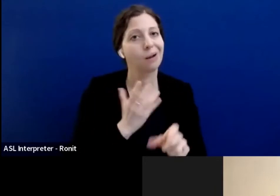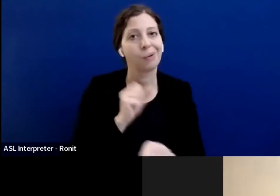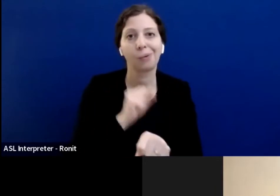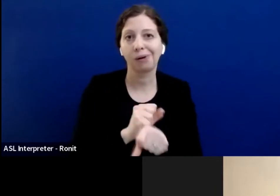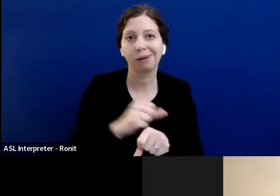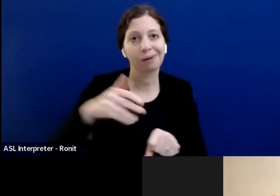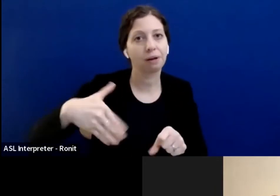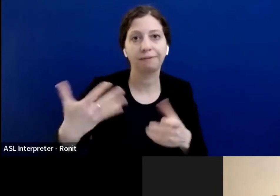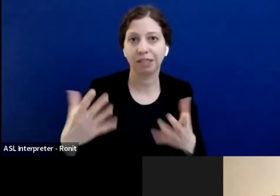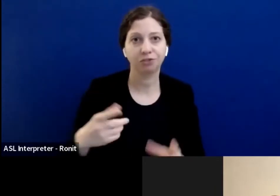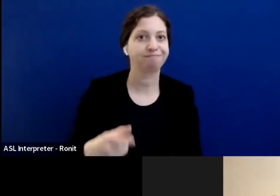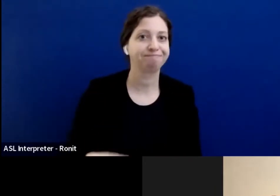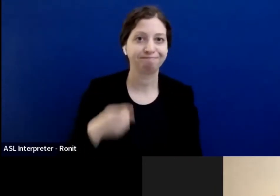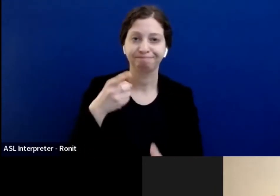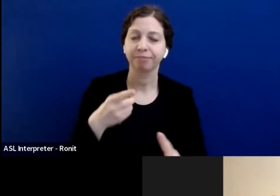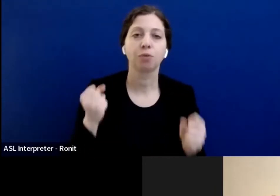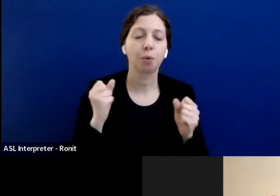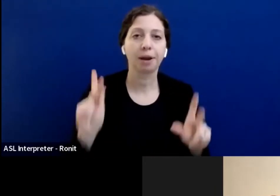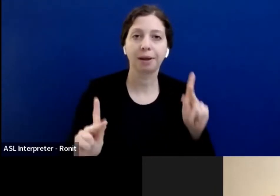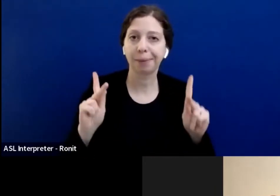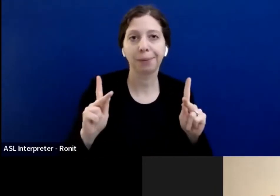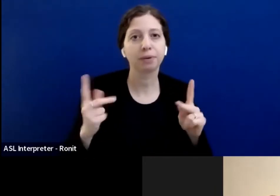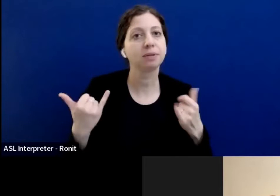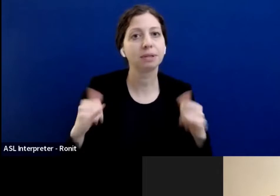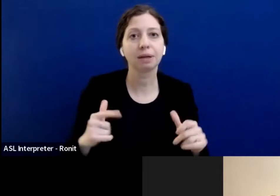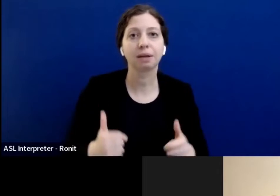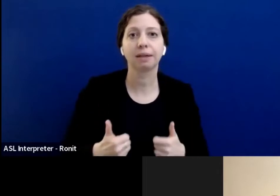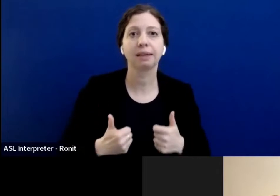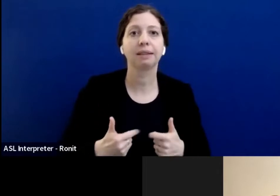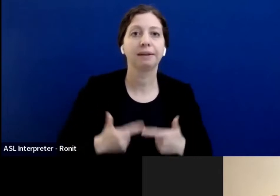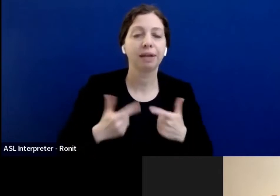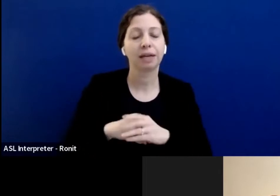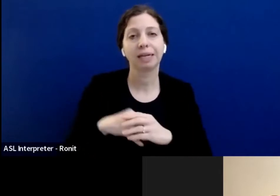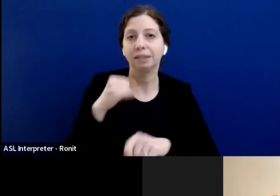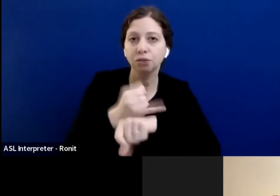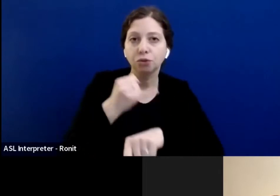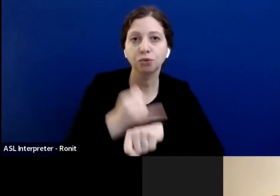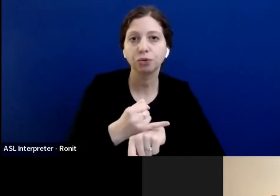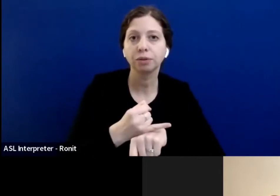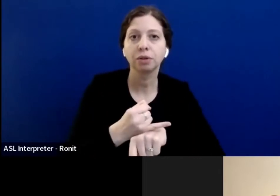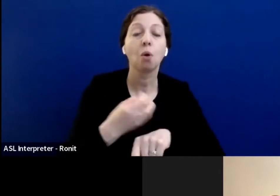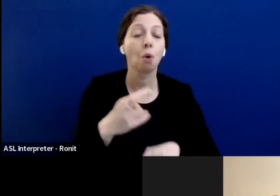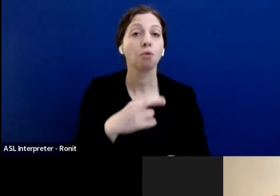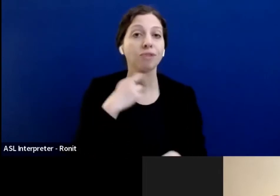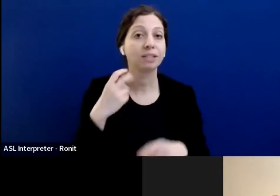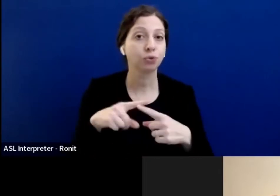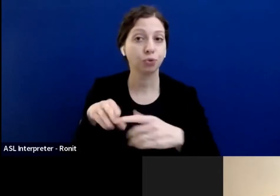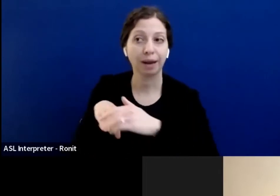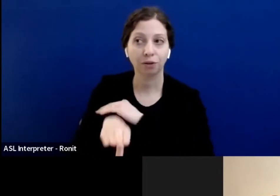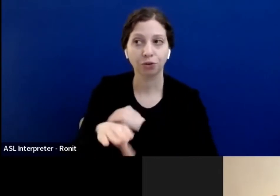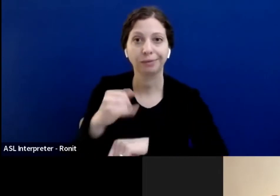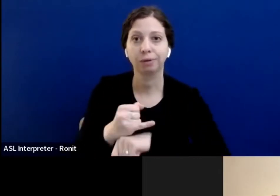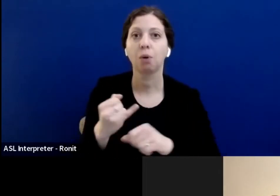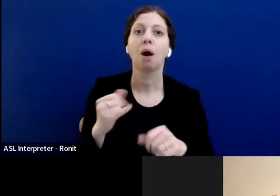from complete. Too many people are still living in institutions or at risk of entering one while they sit on wait